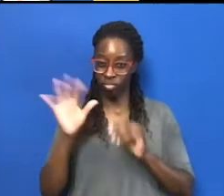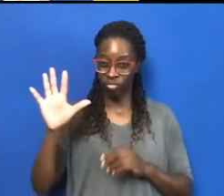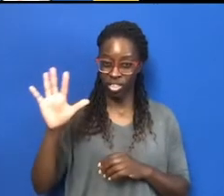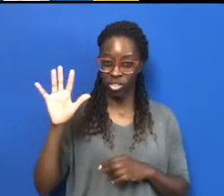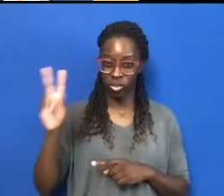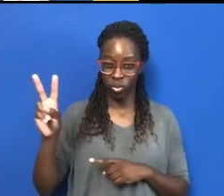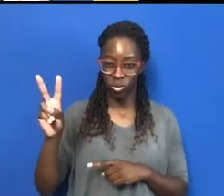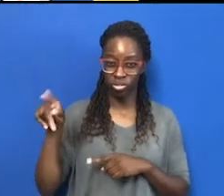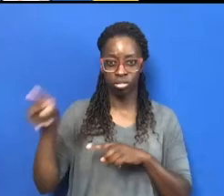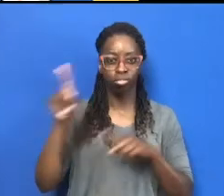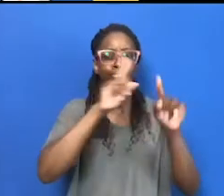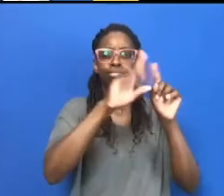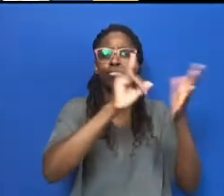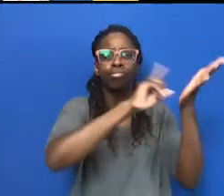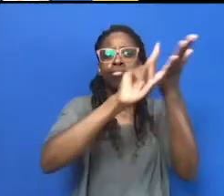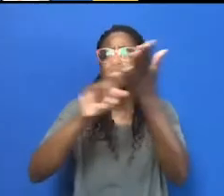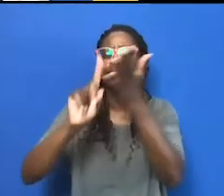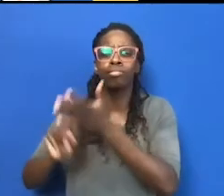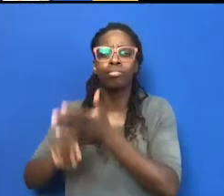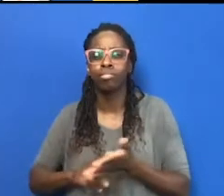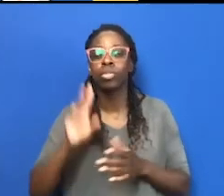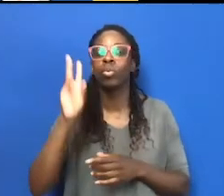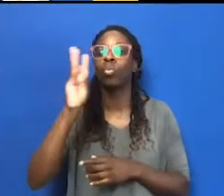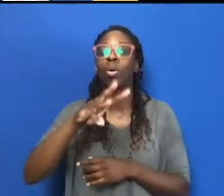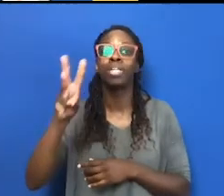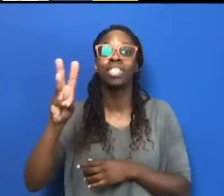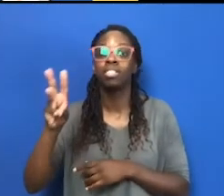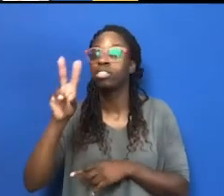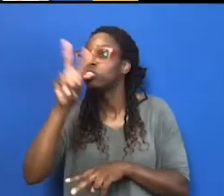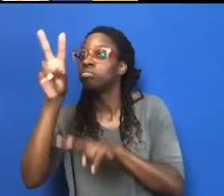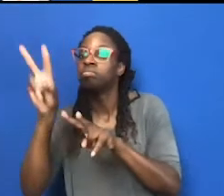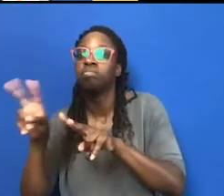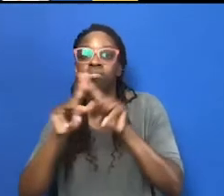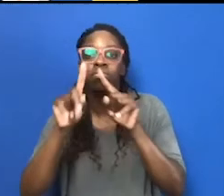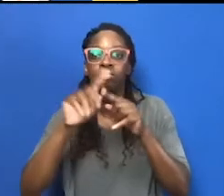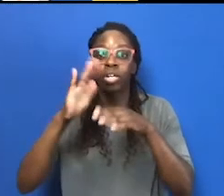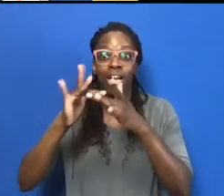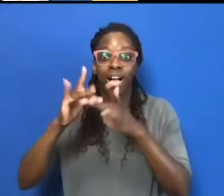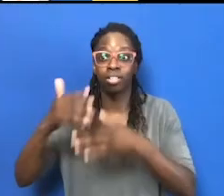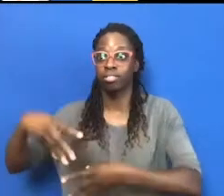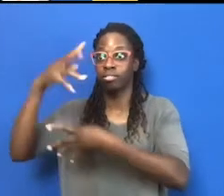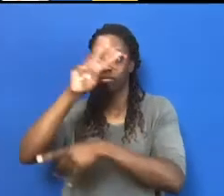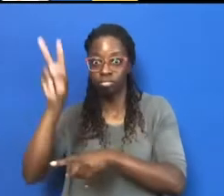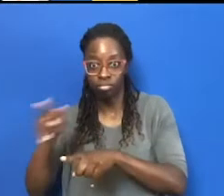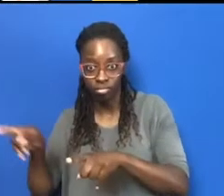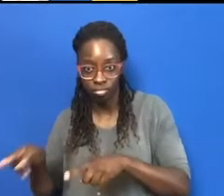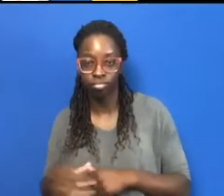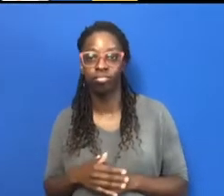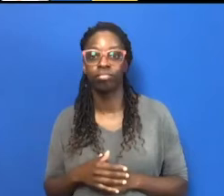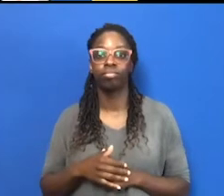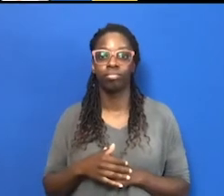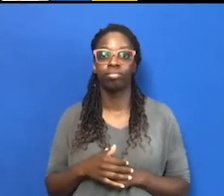for specific ELGs. The 52 guidelines consisted of a total of